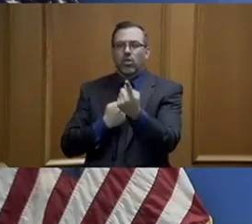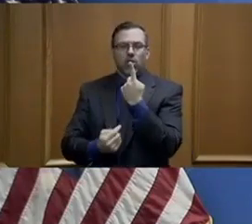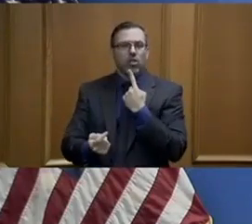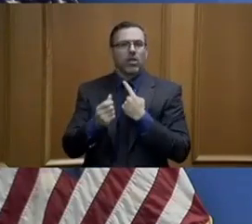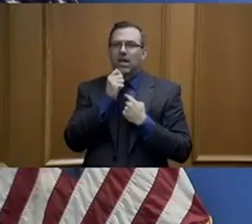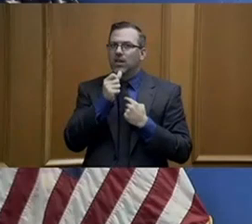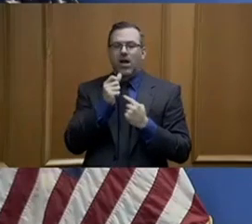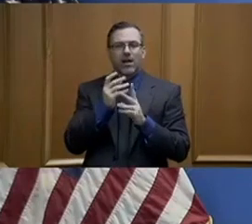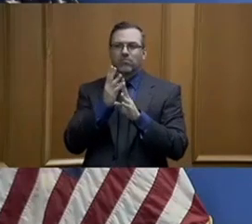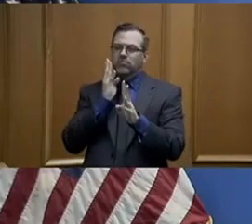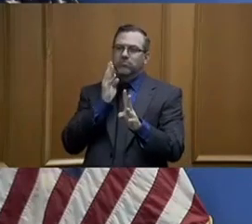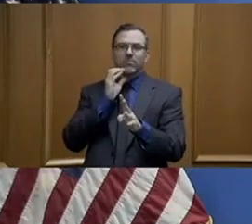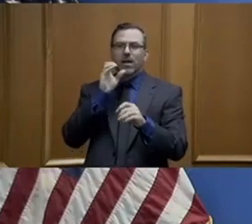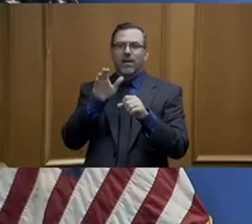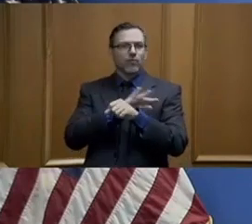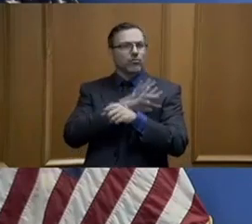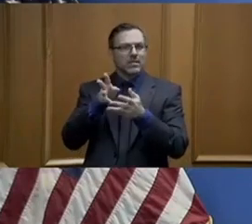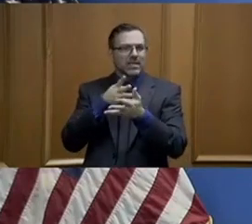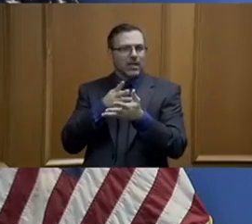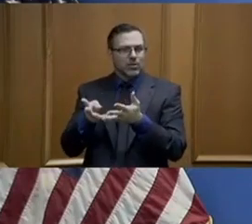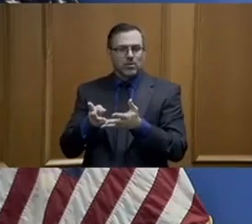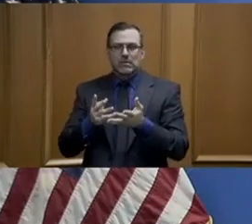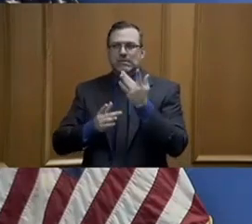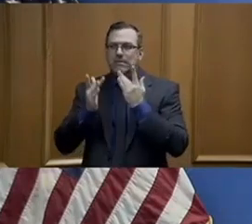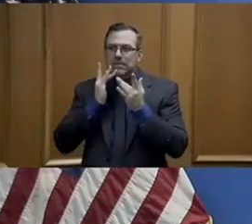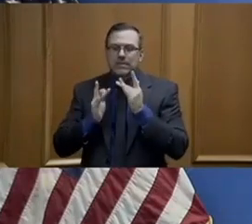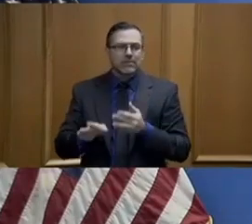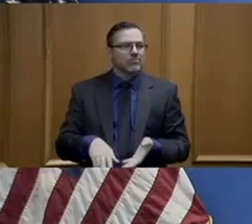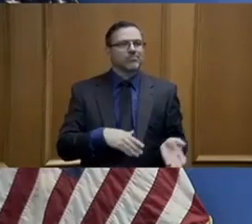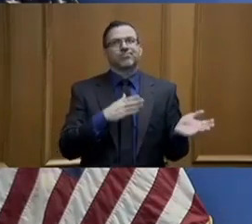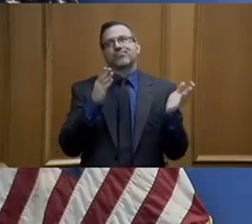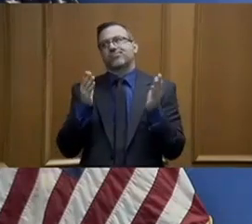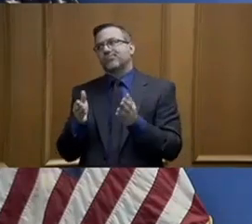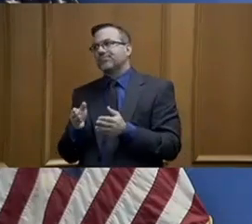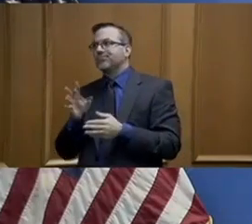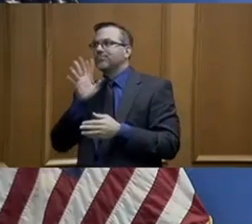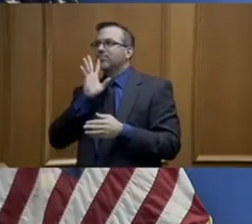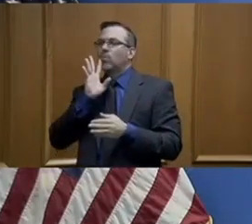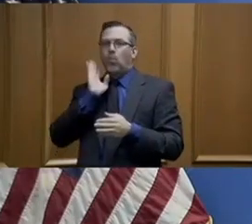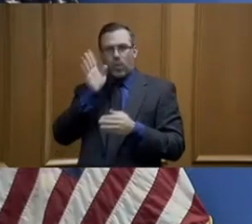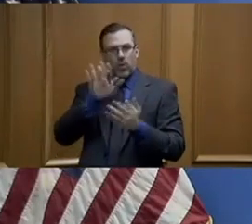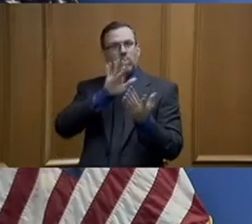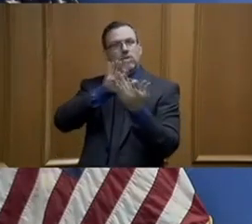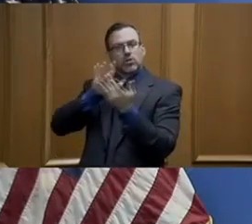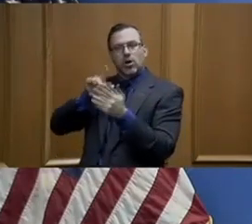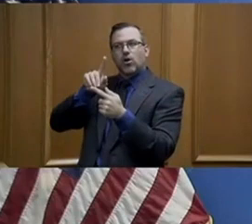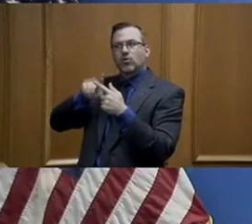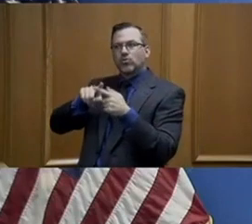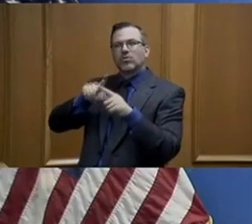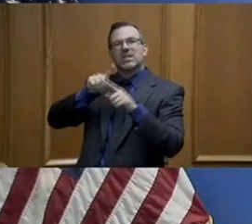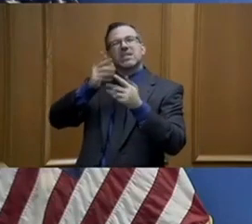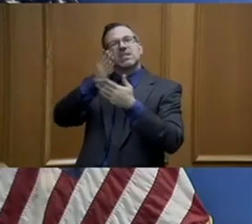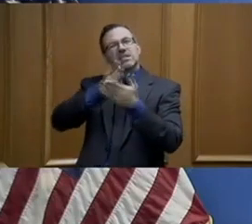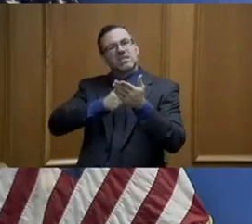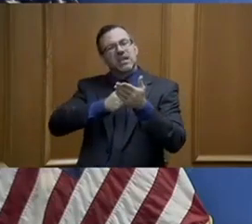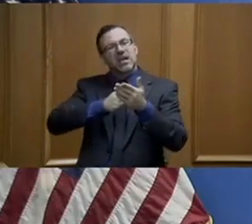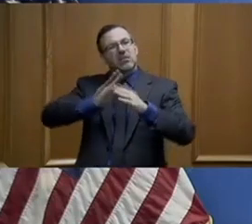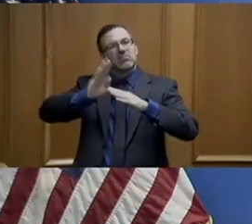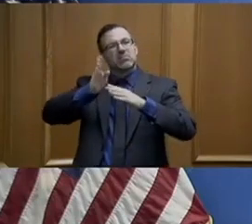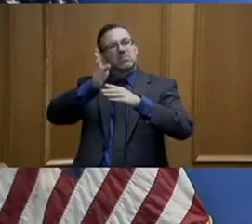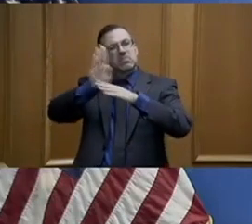be met and determined in conjunction with industry groups. We know that certain industries